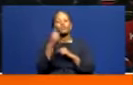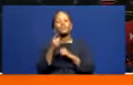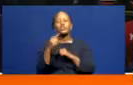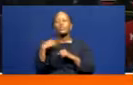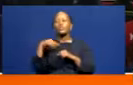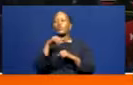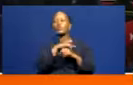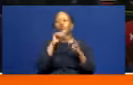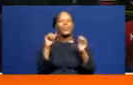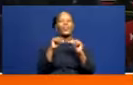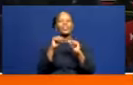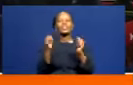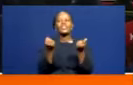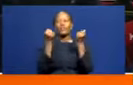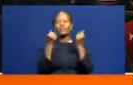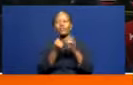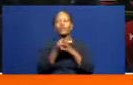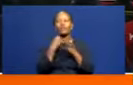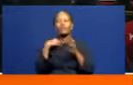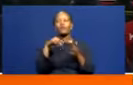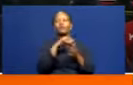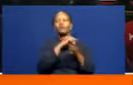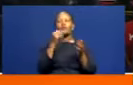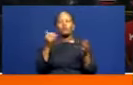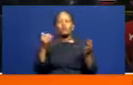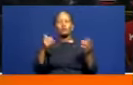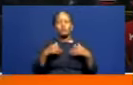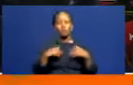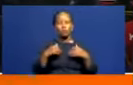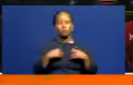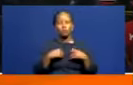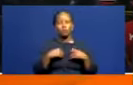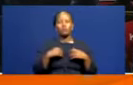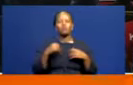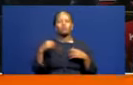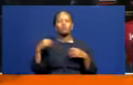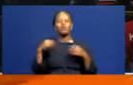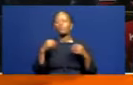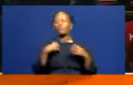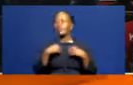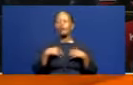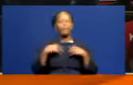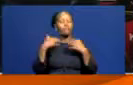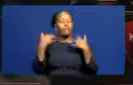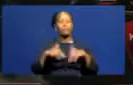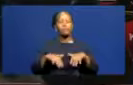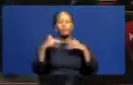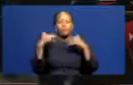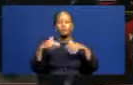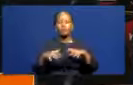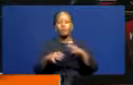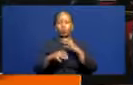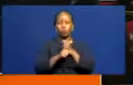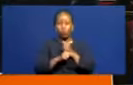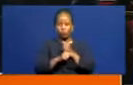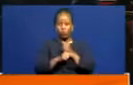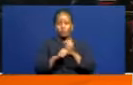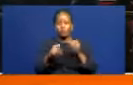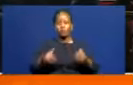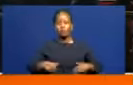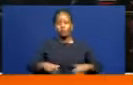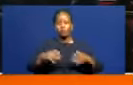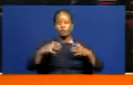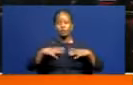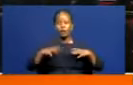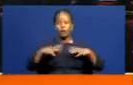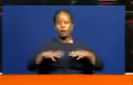safe. We have tremendous confidence in our young people. In the myriad